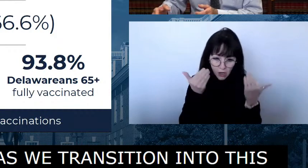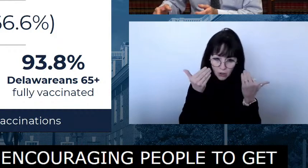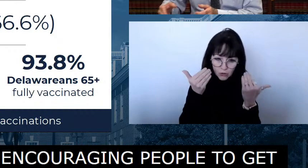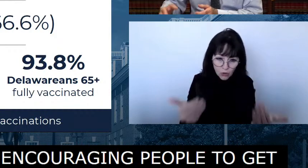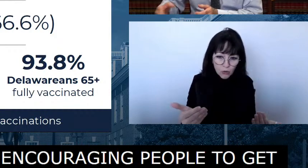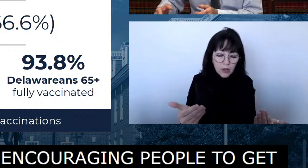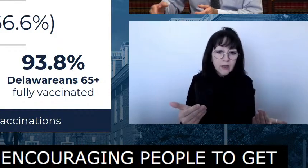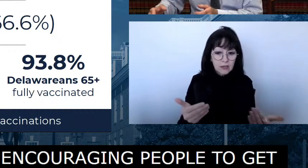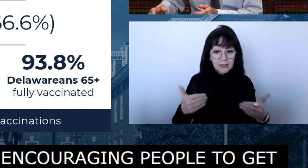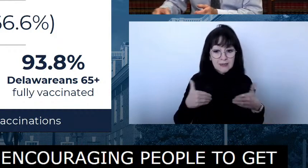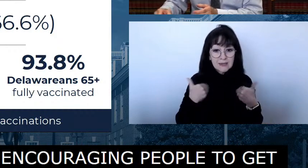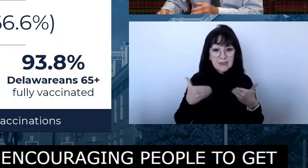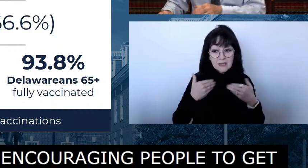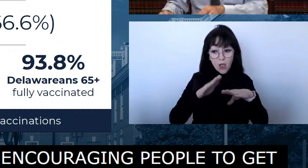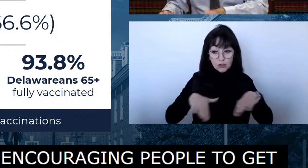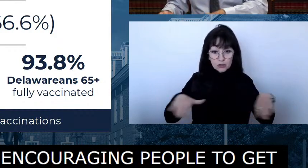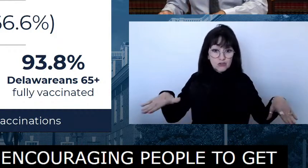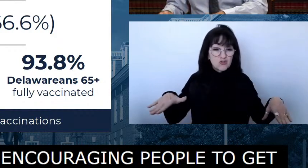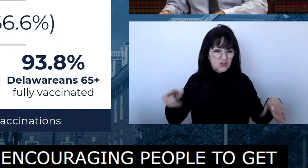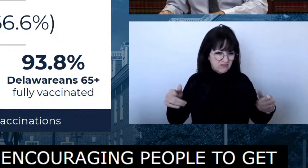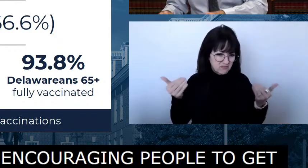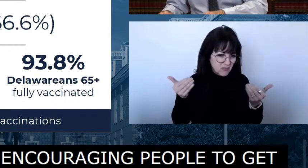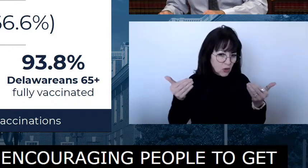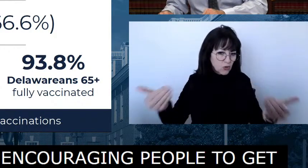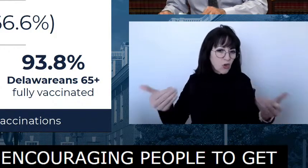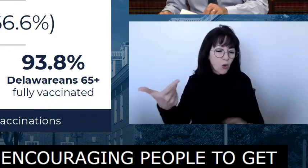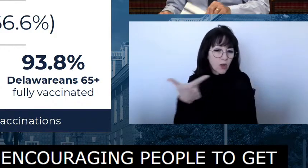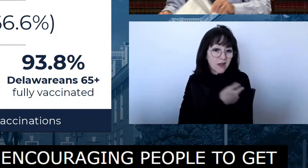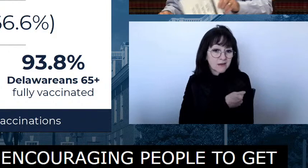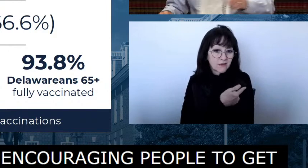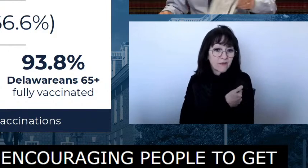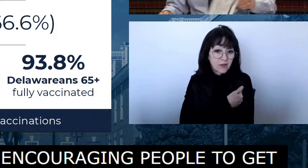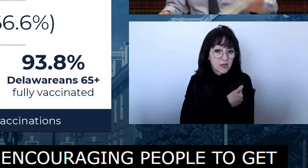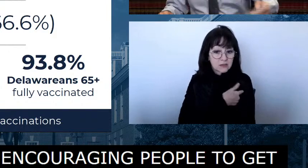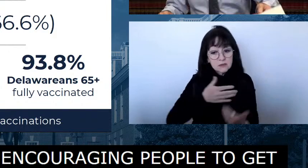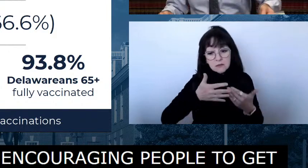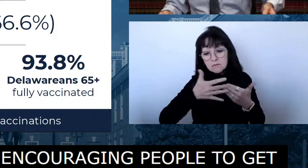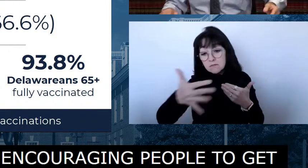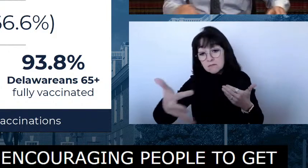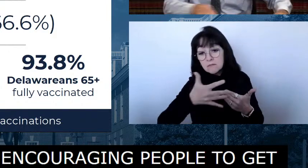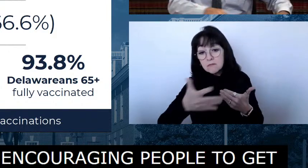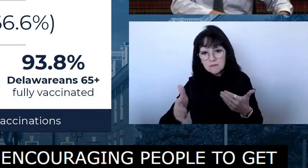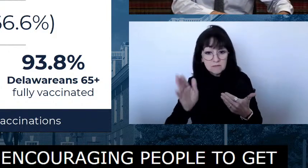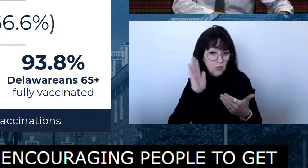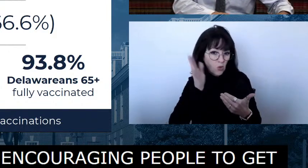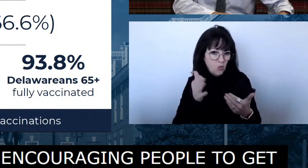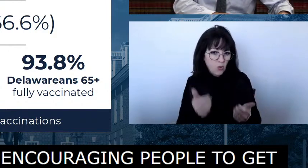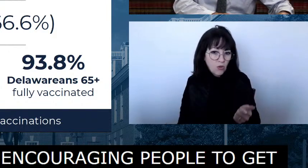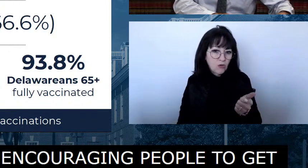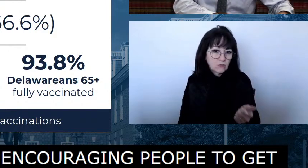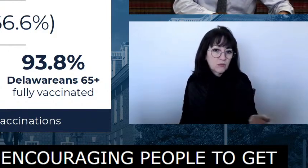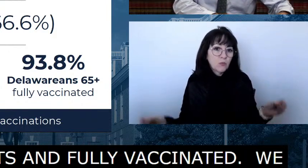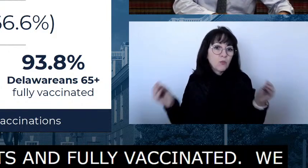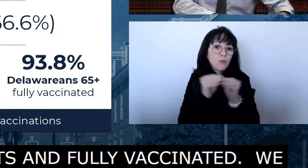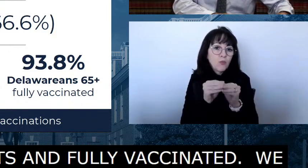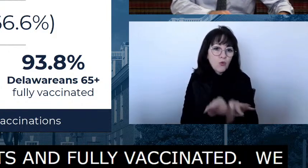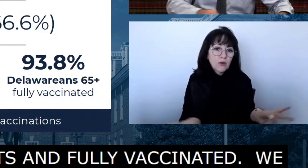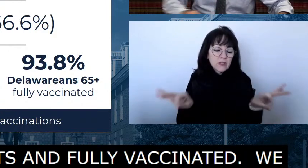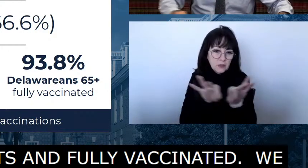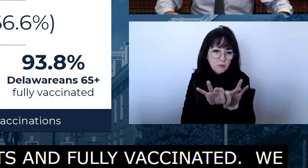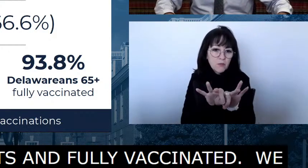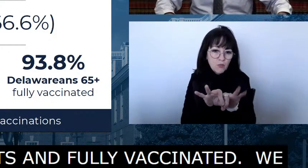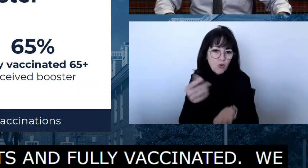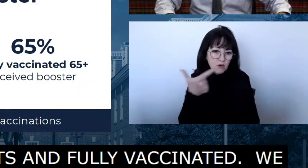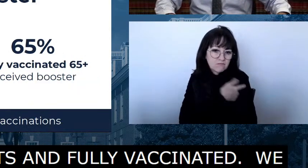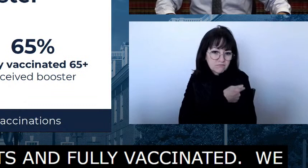into a period where it's going to be more important that they are vaccinated. They've now become eligible. We look